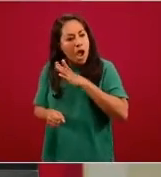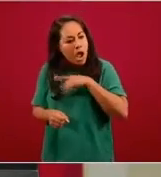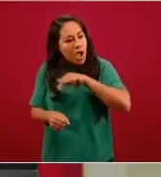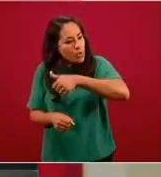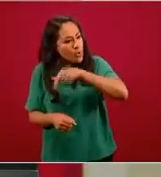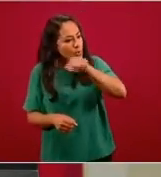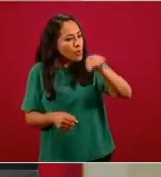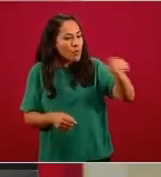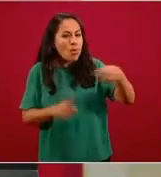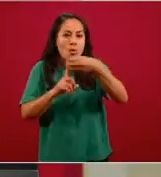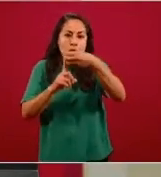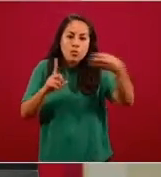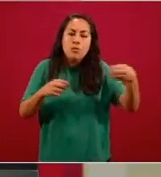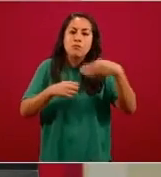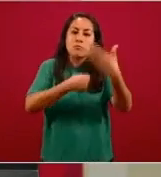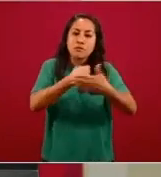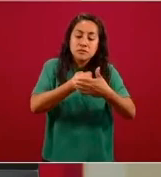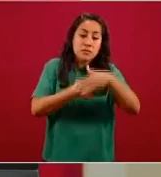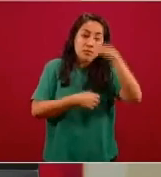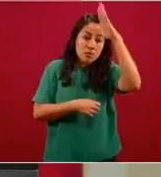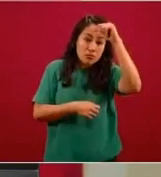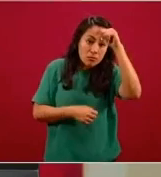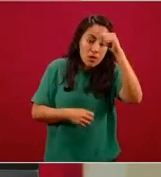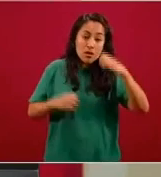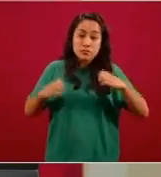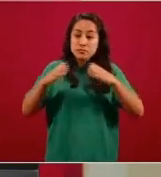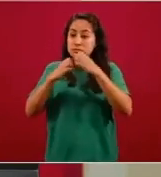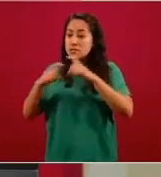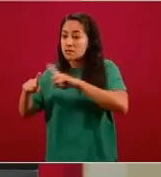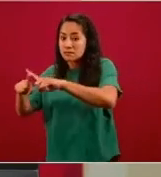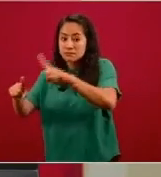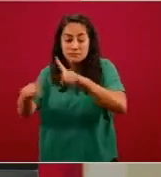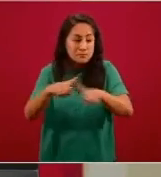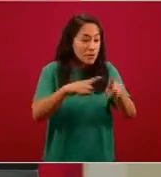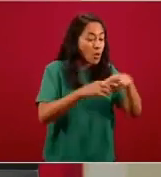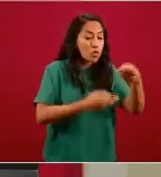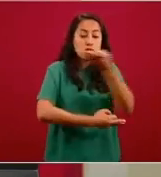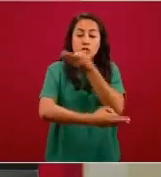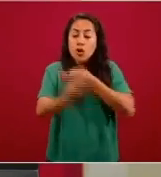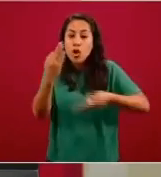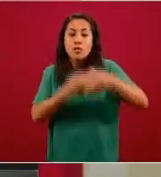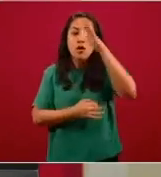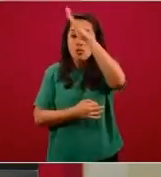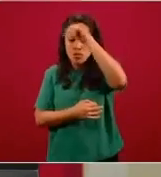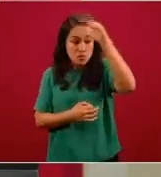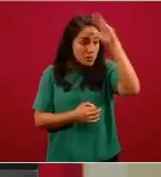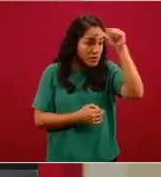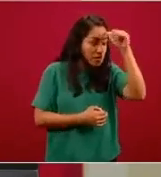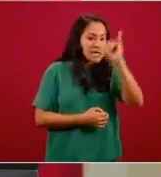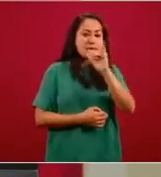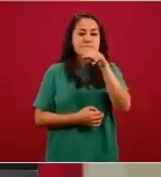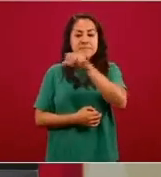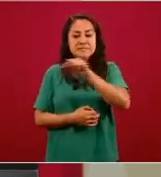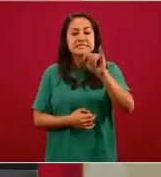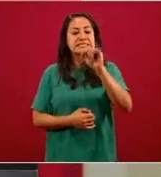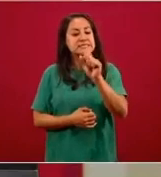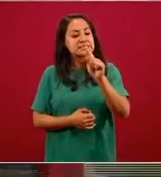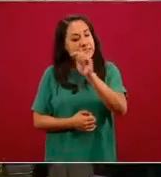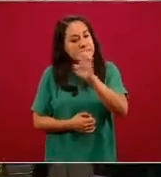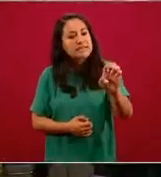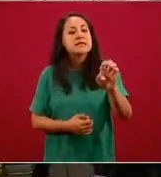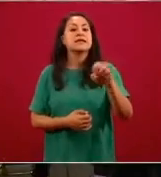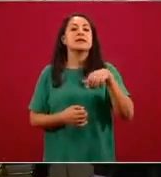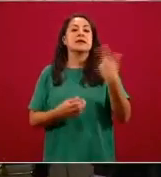this. We also have another agreement that's about to come into force. And health institutions like IMSS,